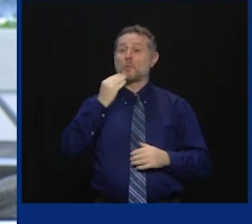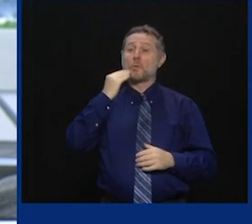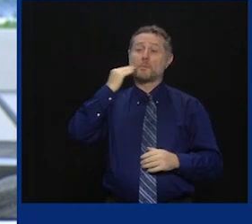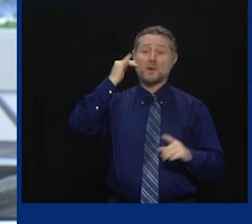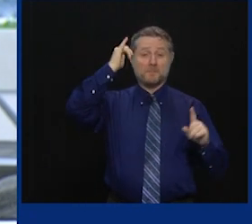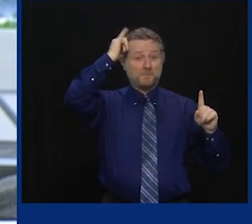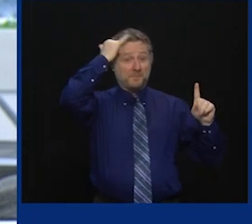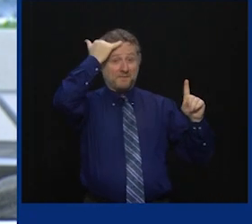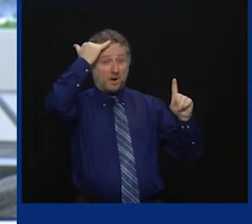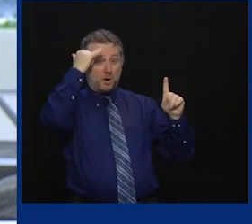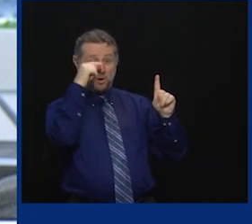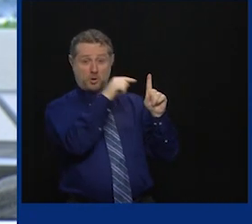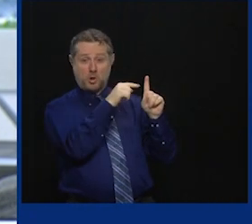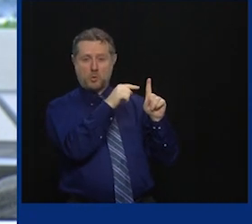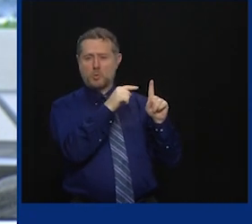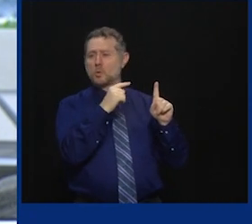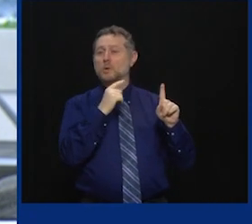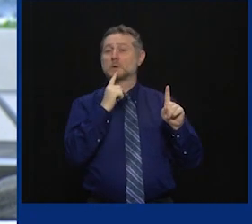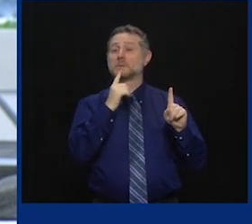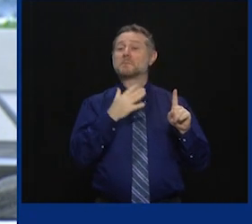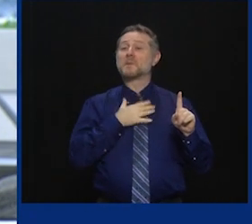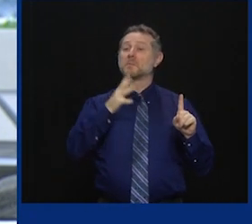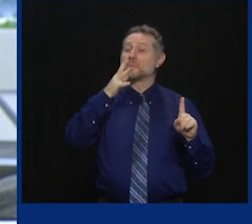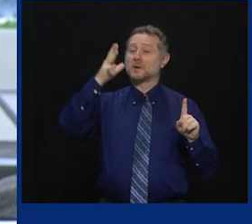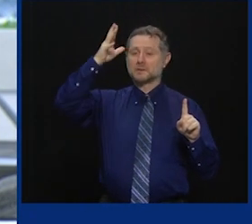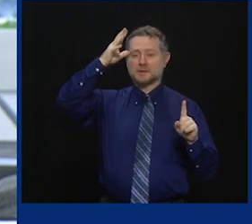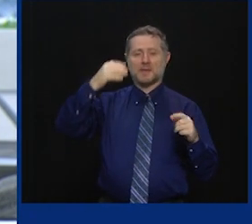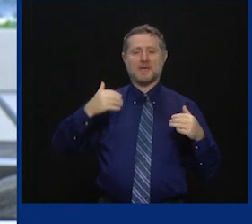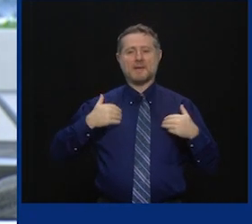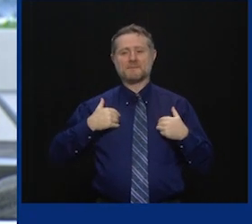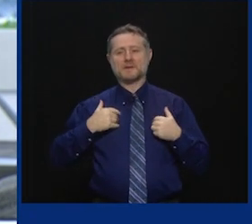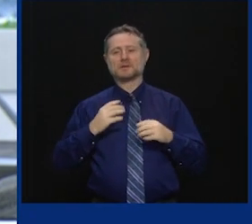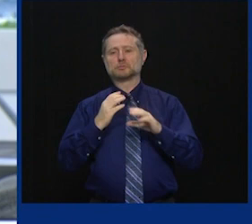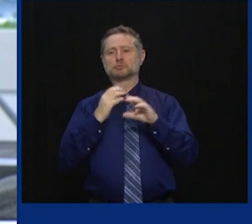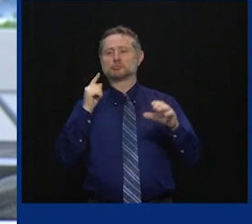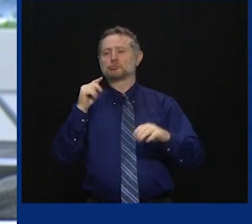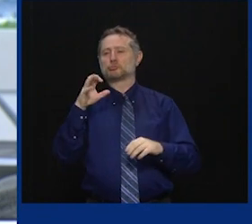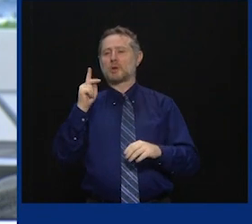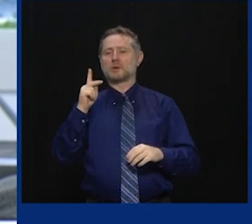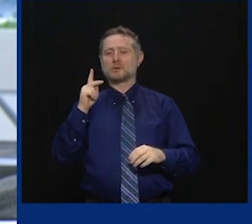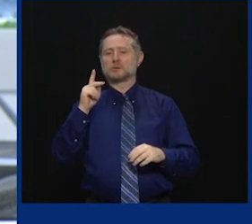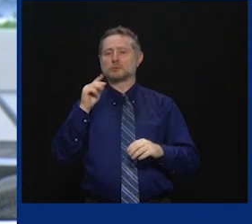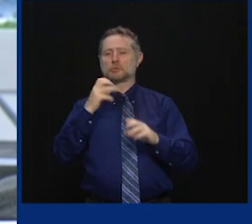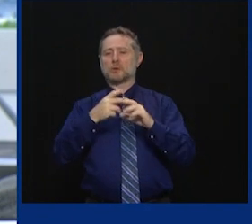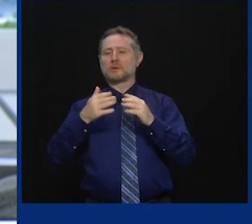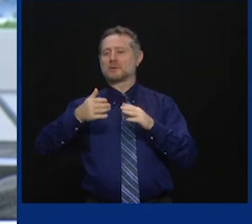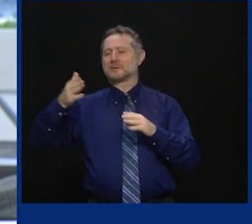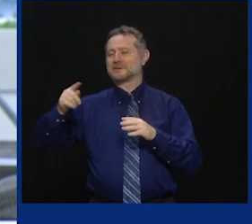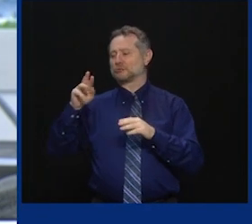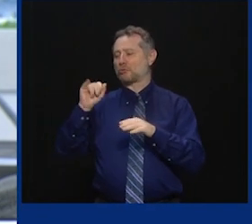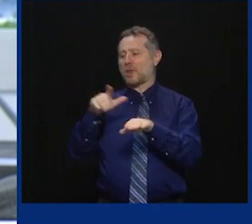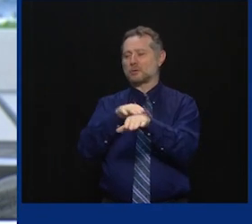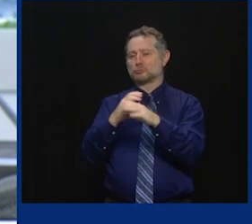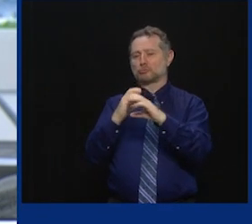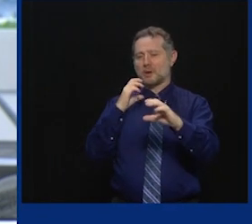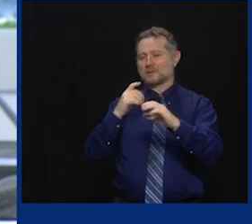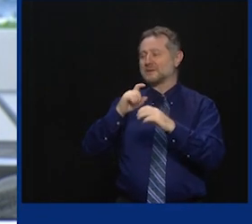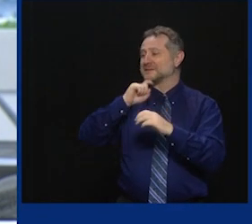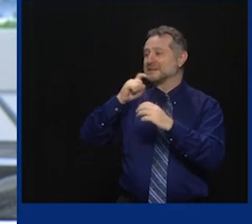park in the shadow of the steel plant that by day was discharging the most